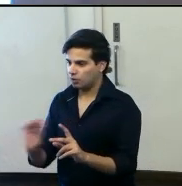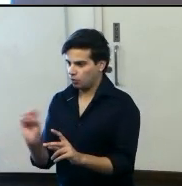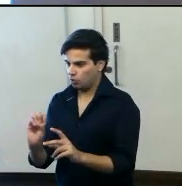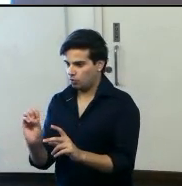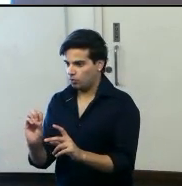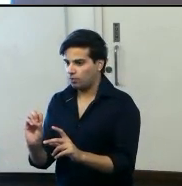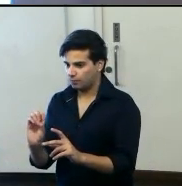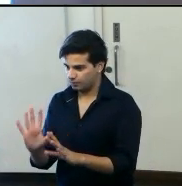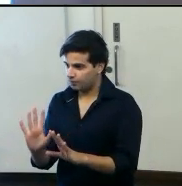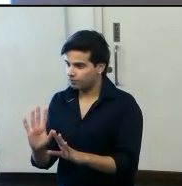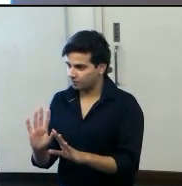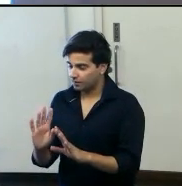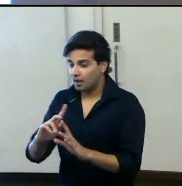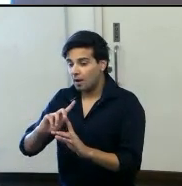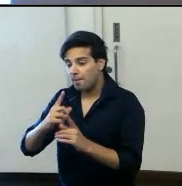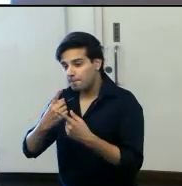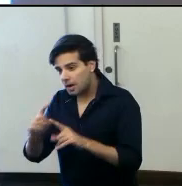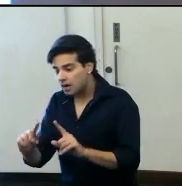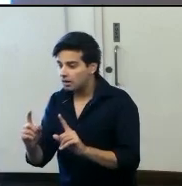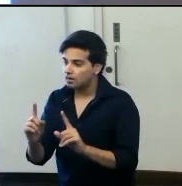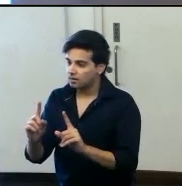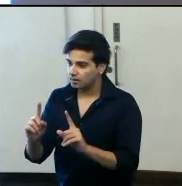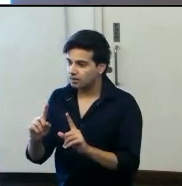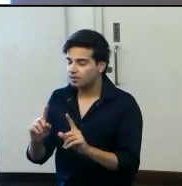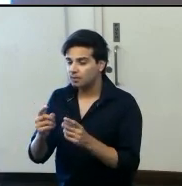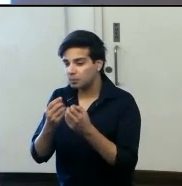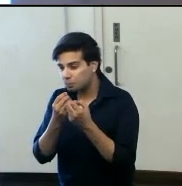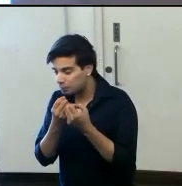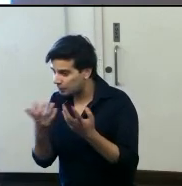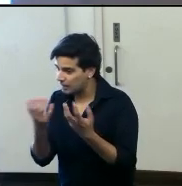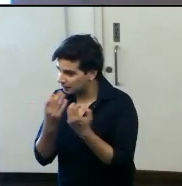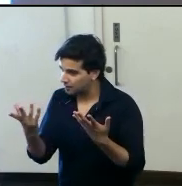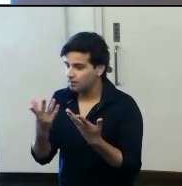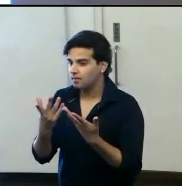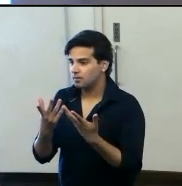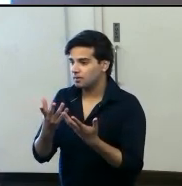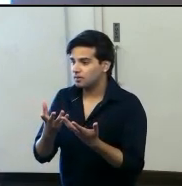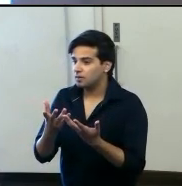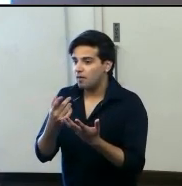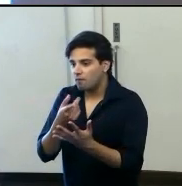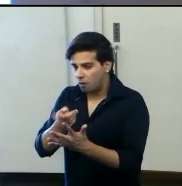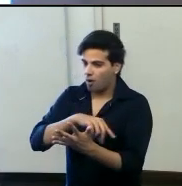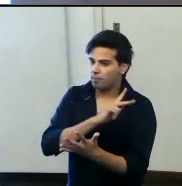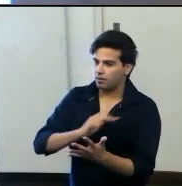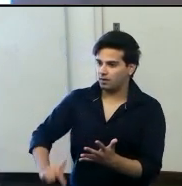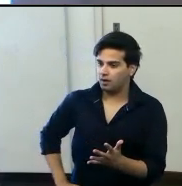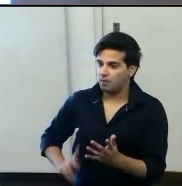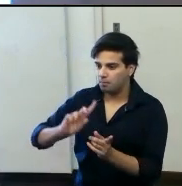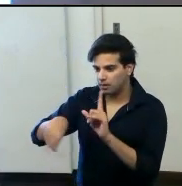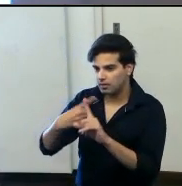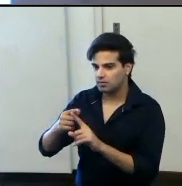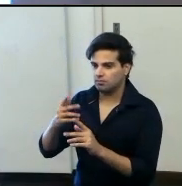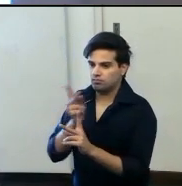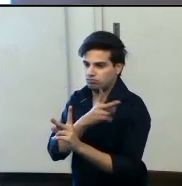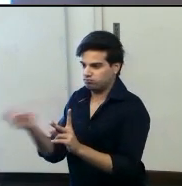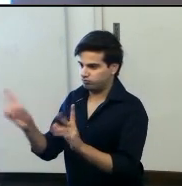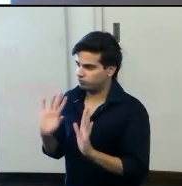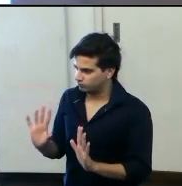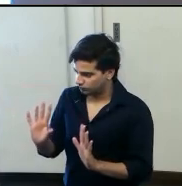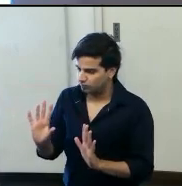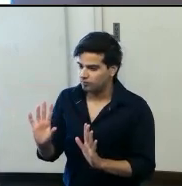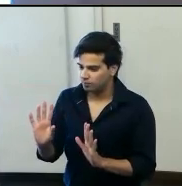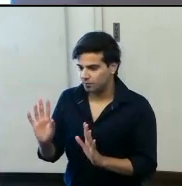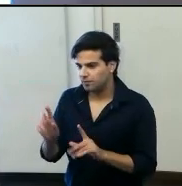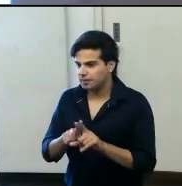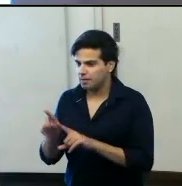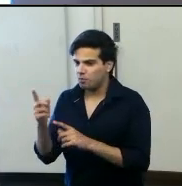but refers to so many things from Kannada and beyond. So would you